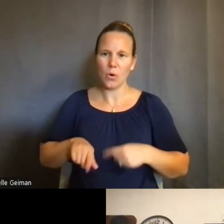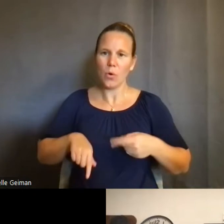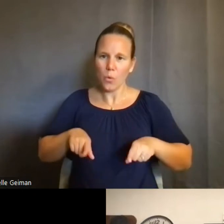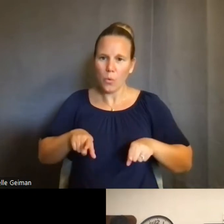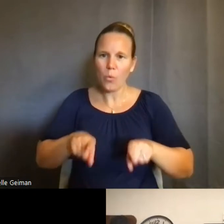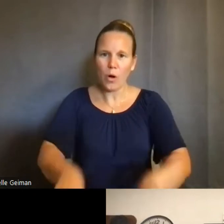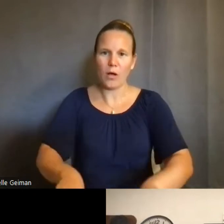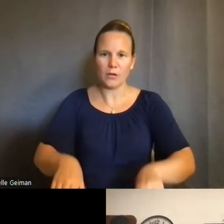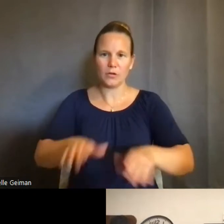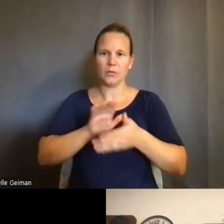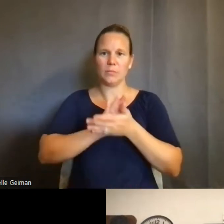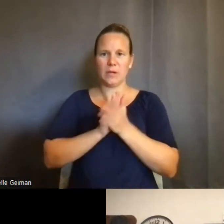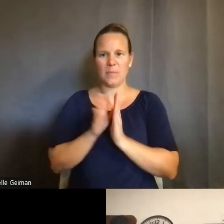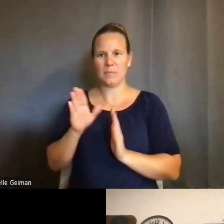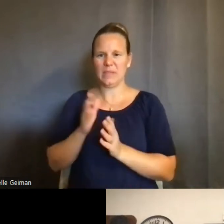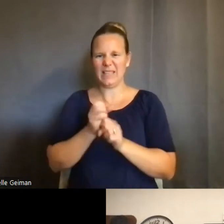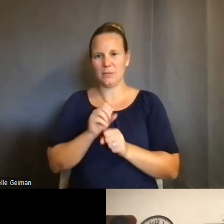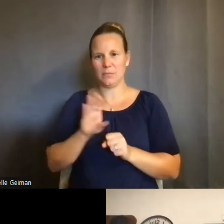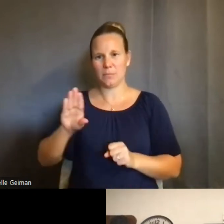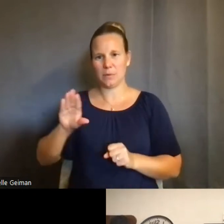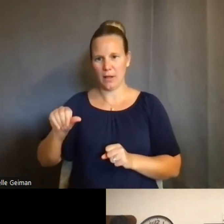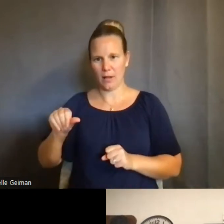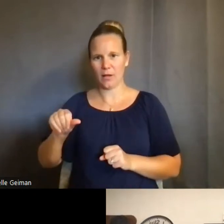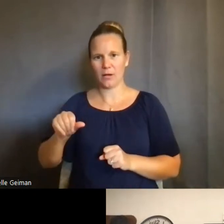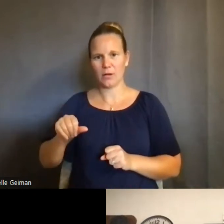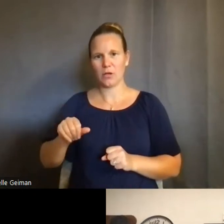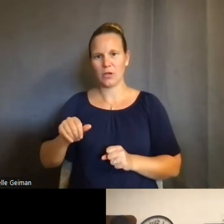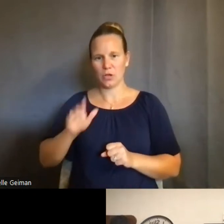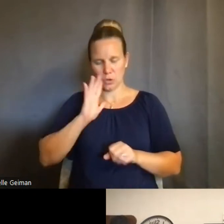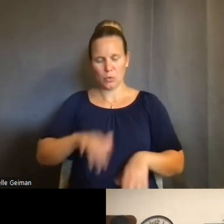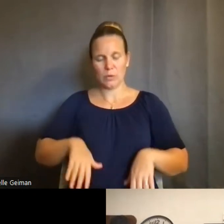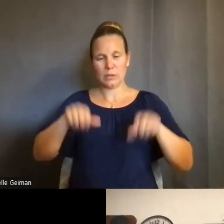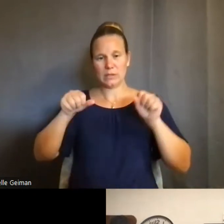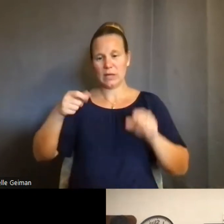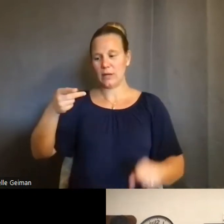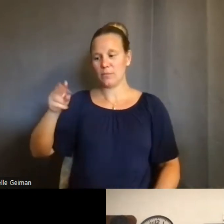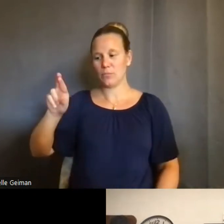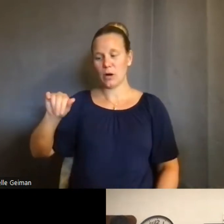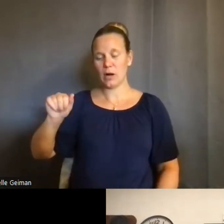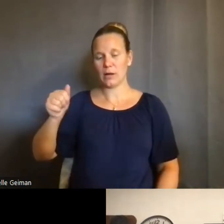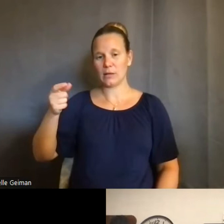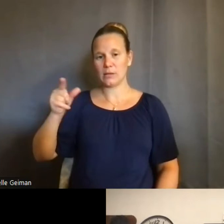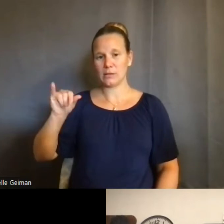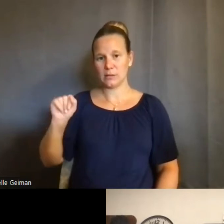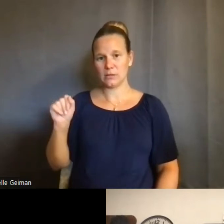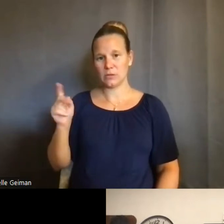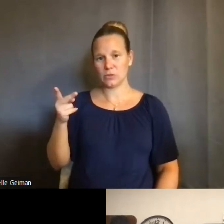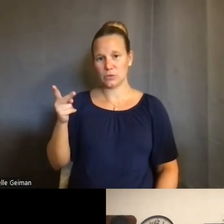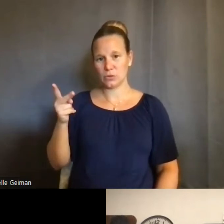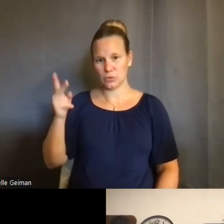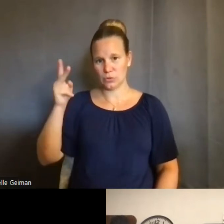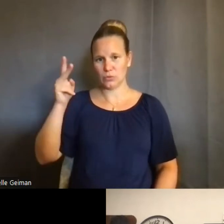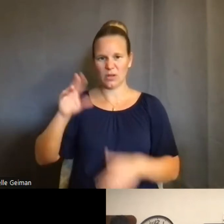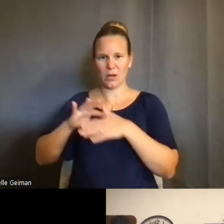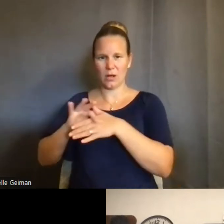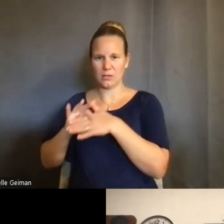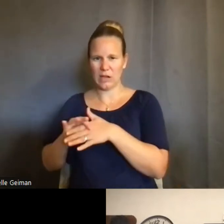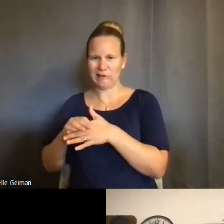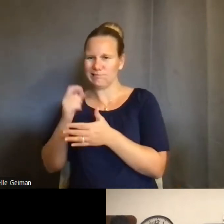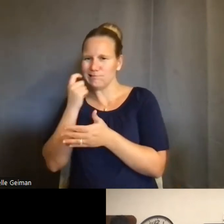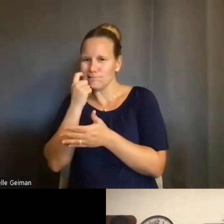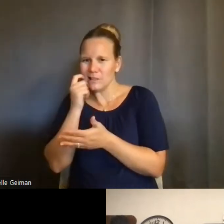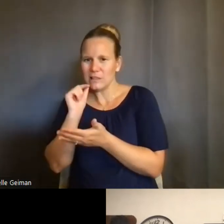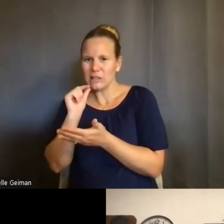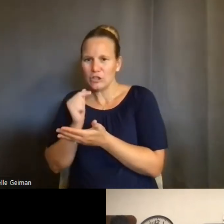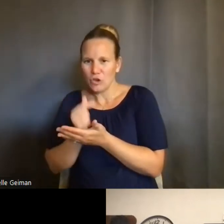you'll pursue the content Praxis 2 knowledge test. And recent college graduates usually take that test right after